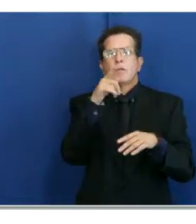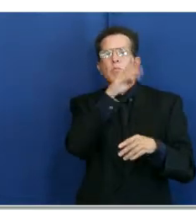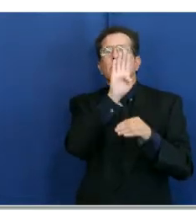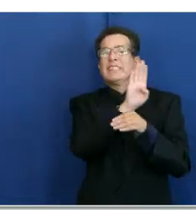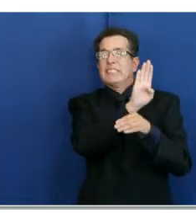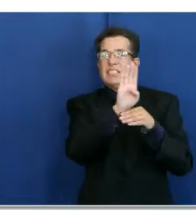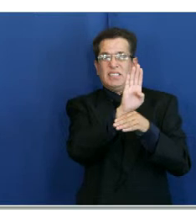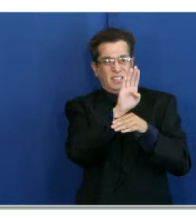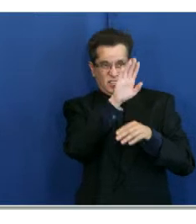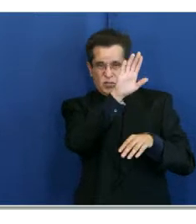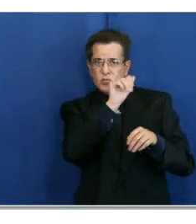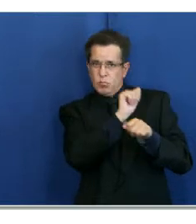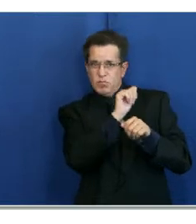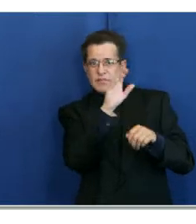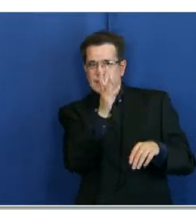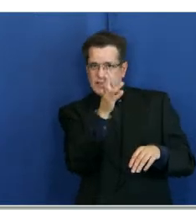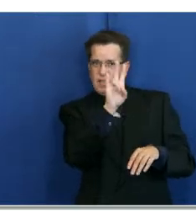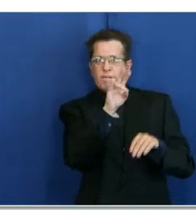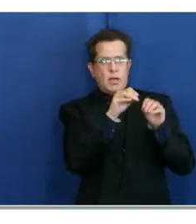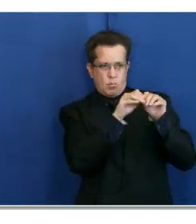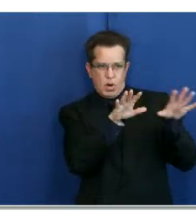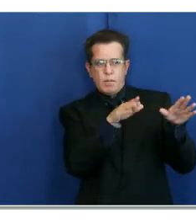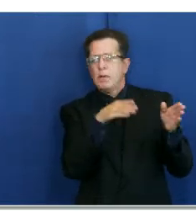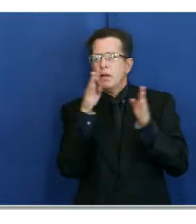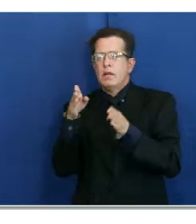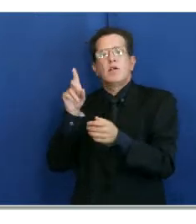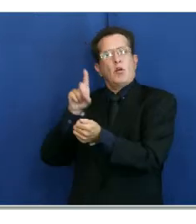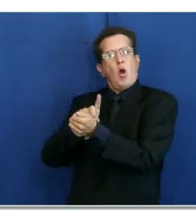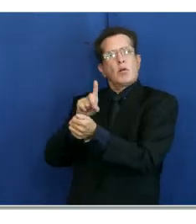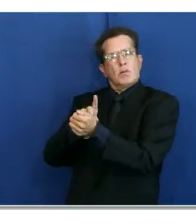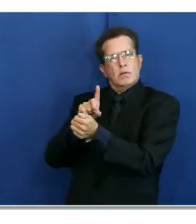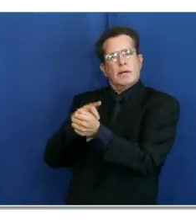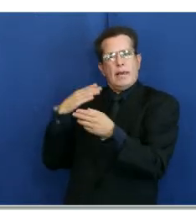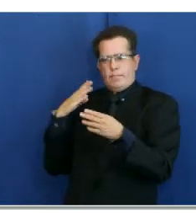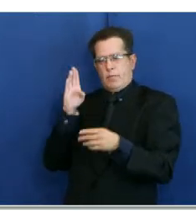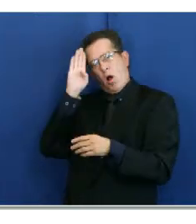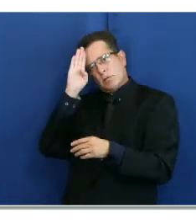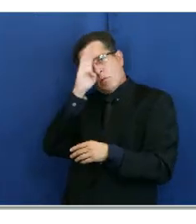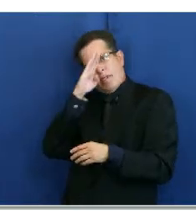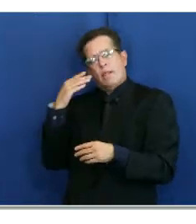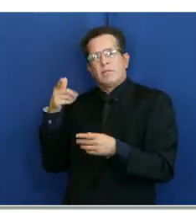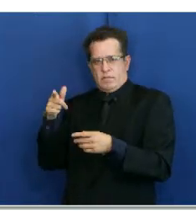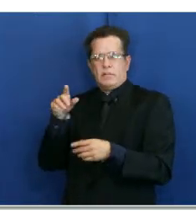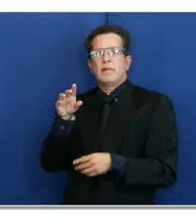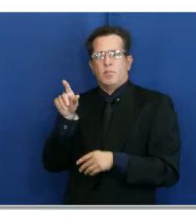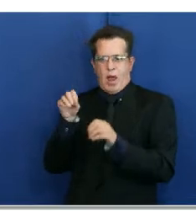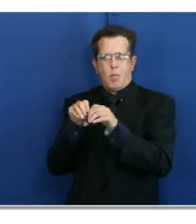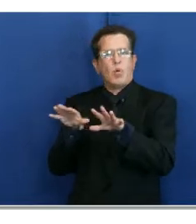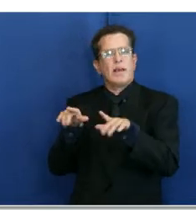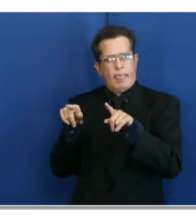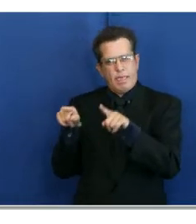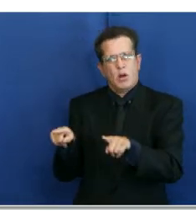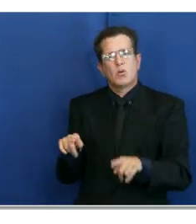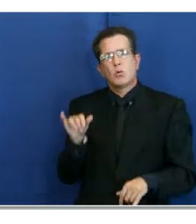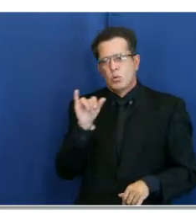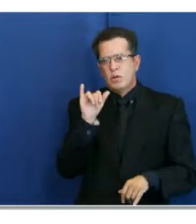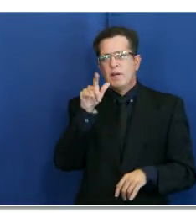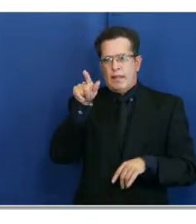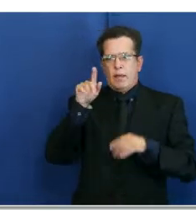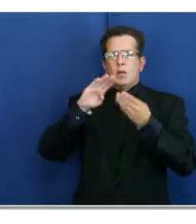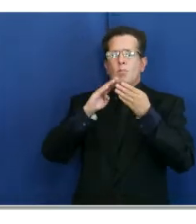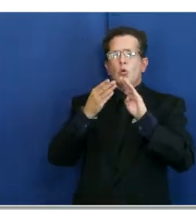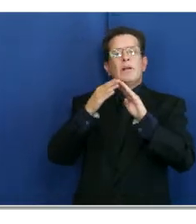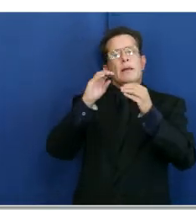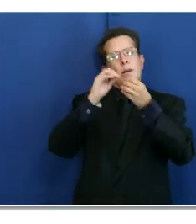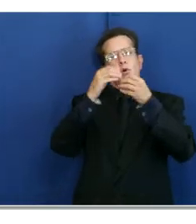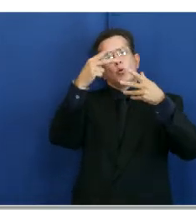67 outbreaks, and then 22 outbreaks in health care settings. Now, community outbreaks is also trigger number